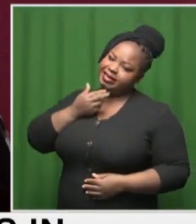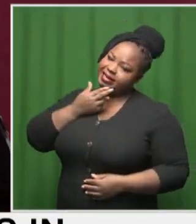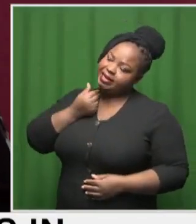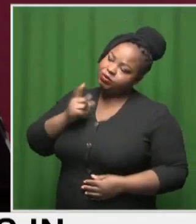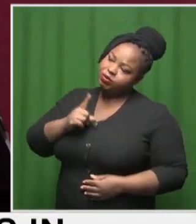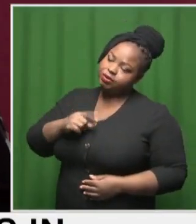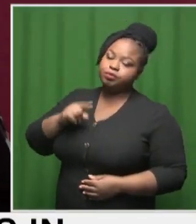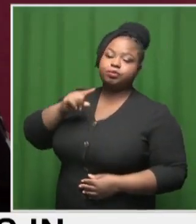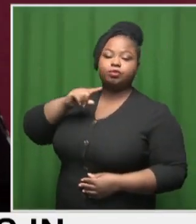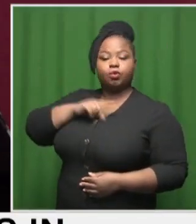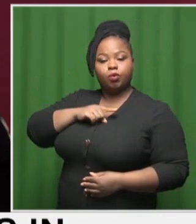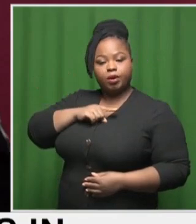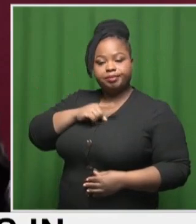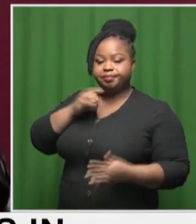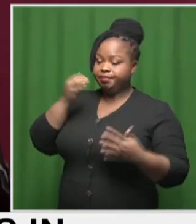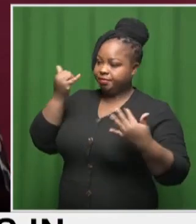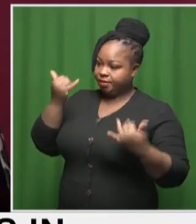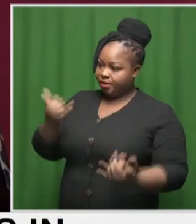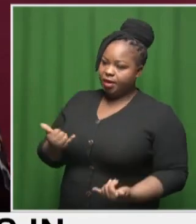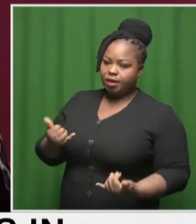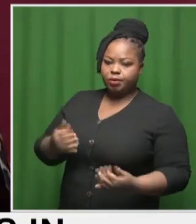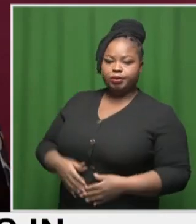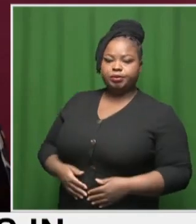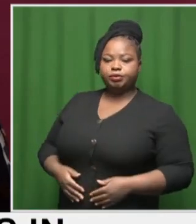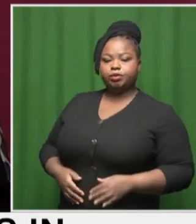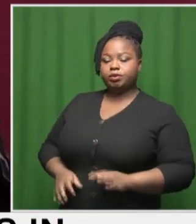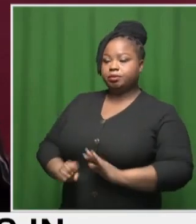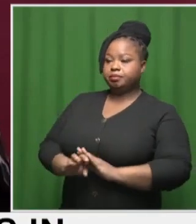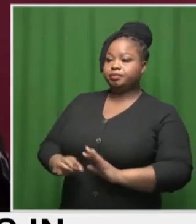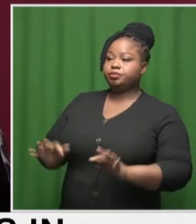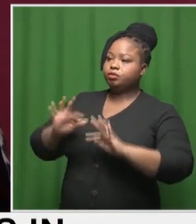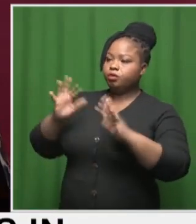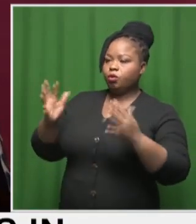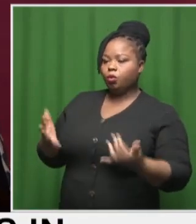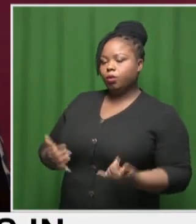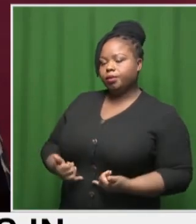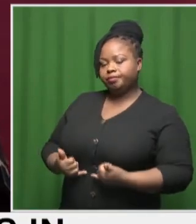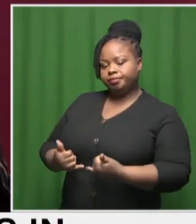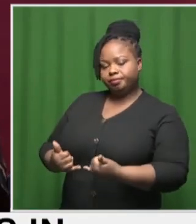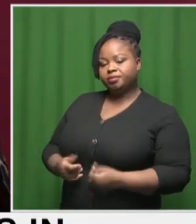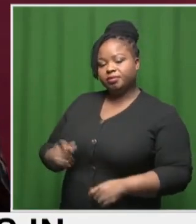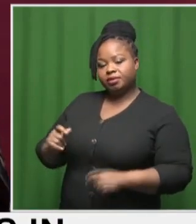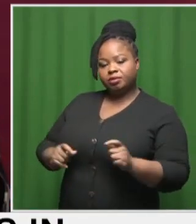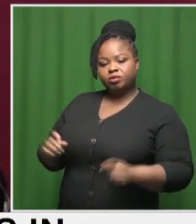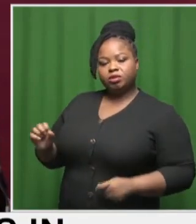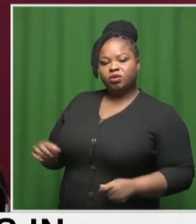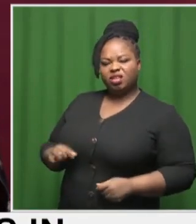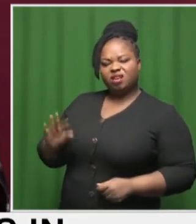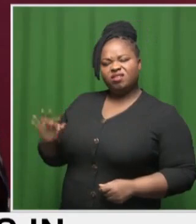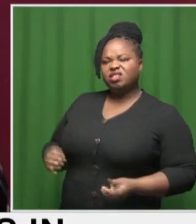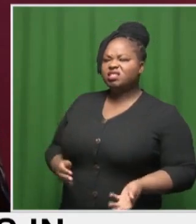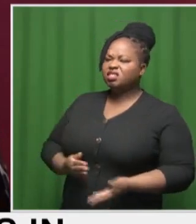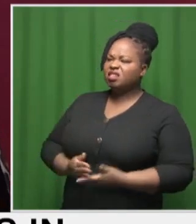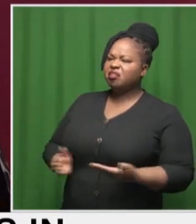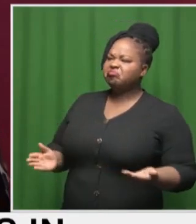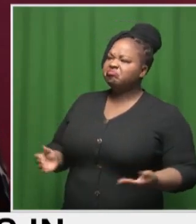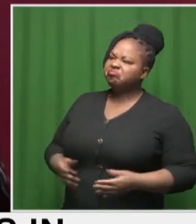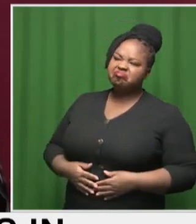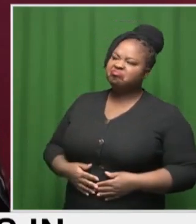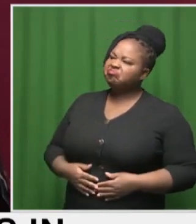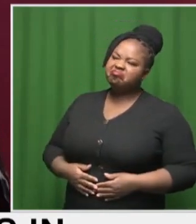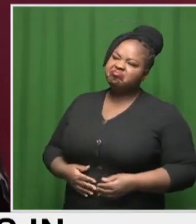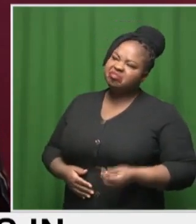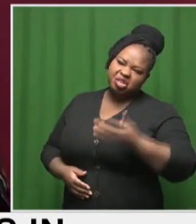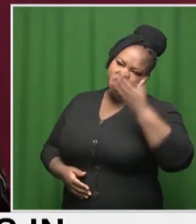it has actually marketed the World Cup. Now South Africans, even those that normally wouldn't know